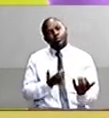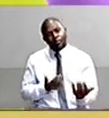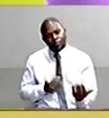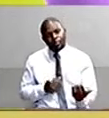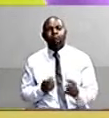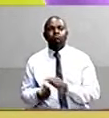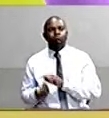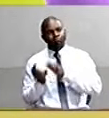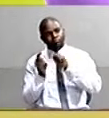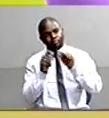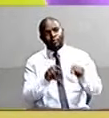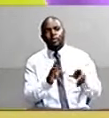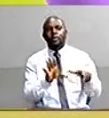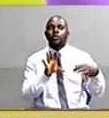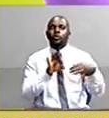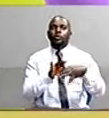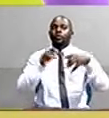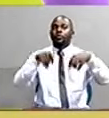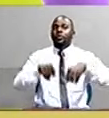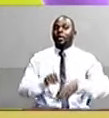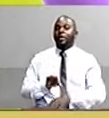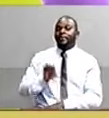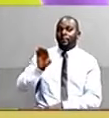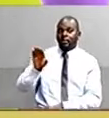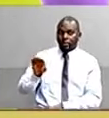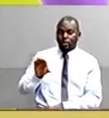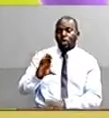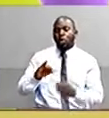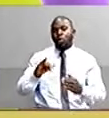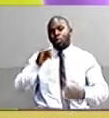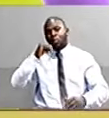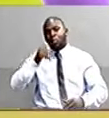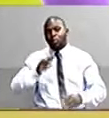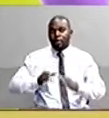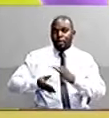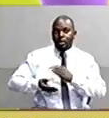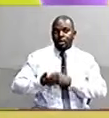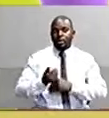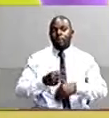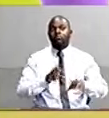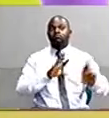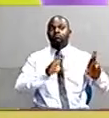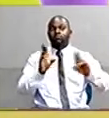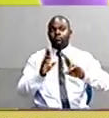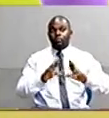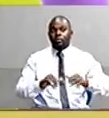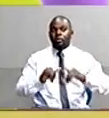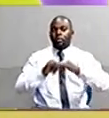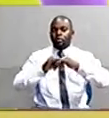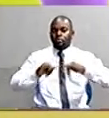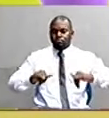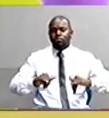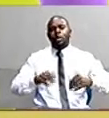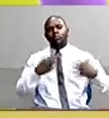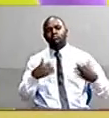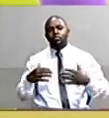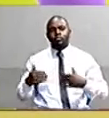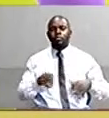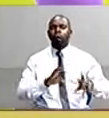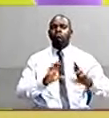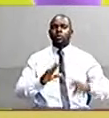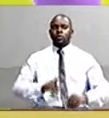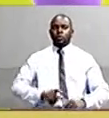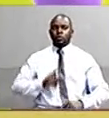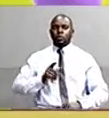we expect them to join us by today evening or tomorrow morning. We are ready for the camp. The girls are in good shape,